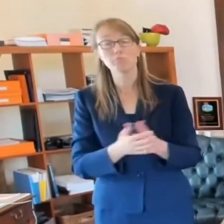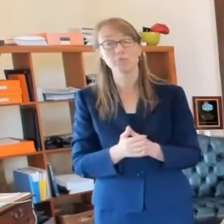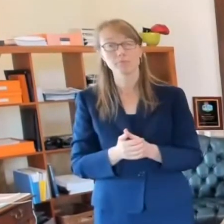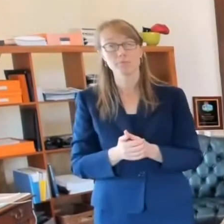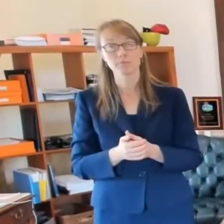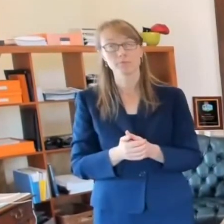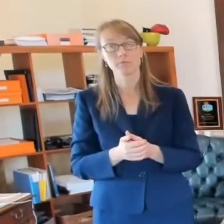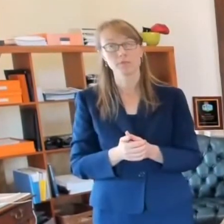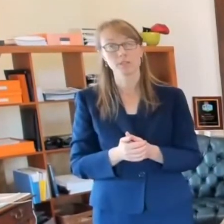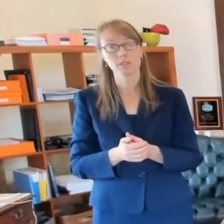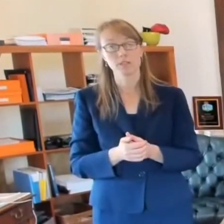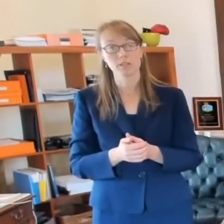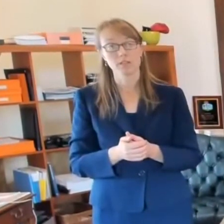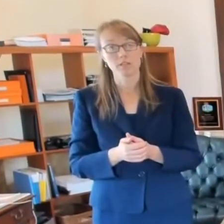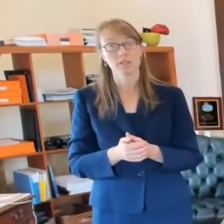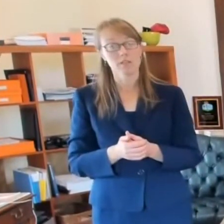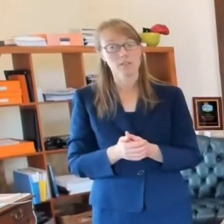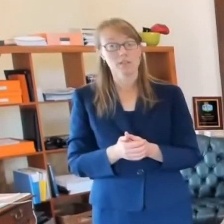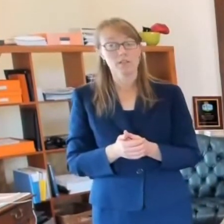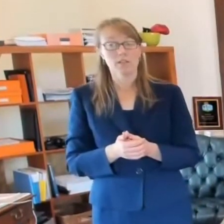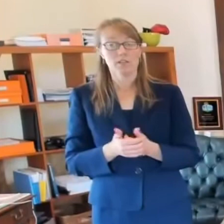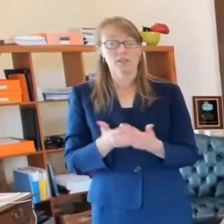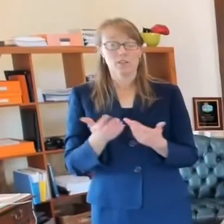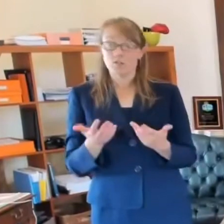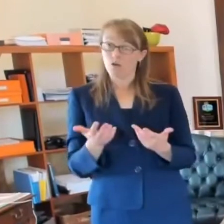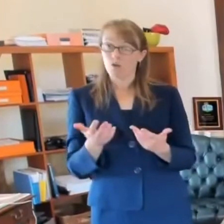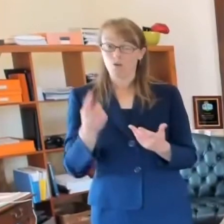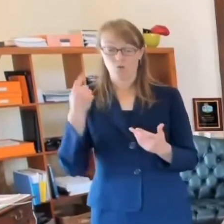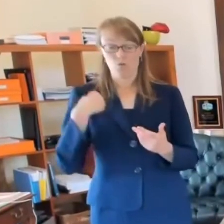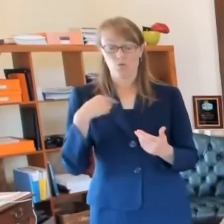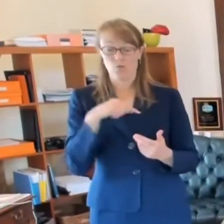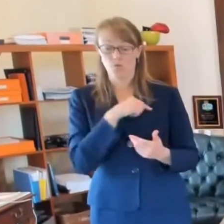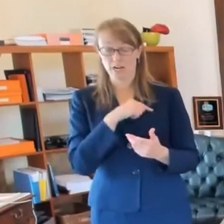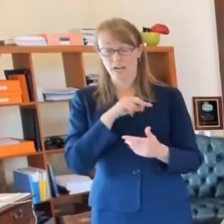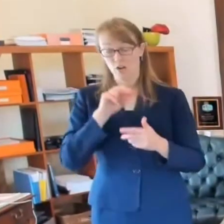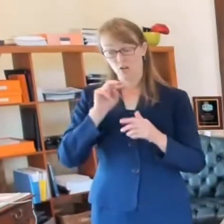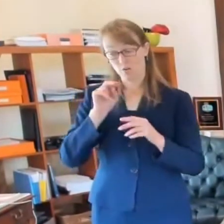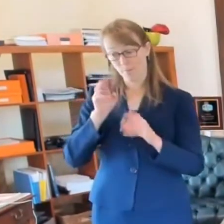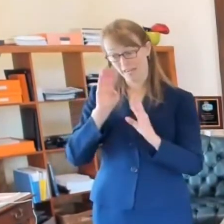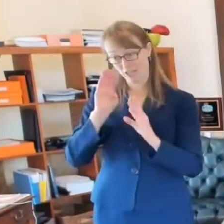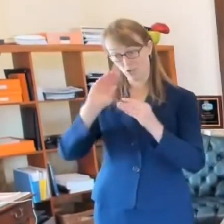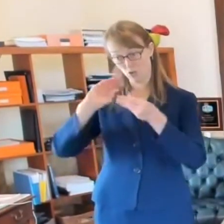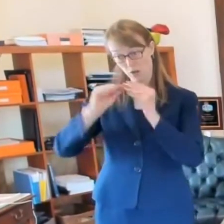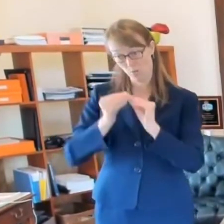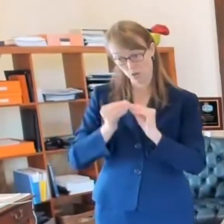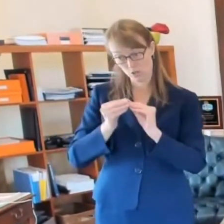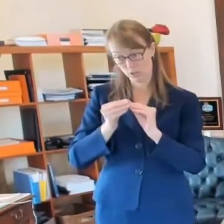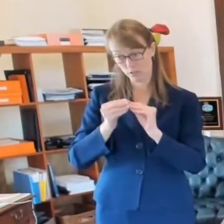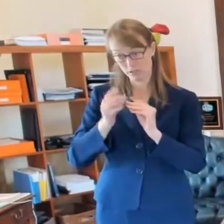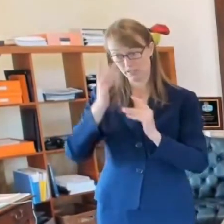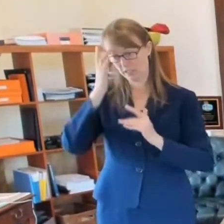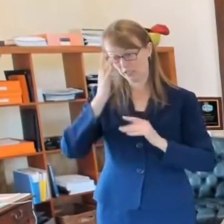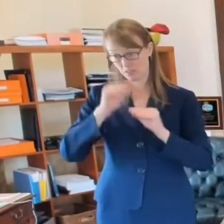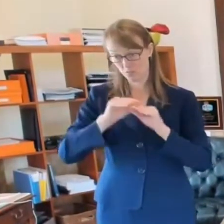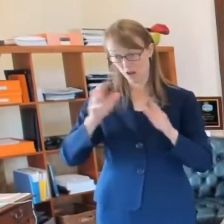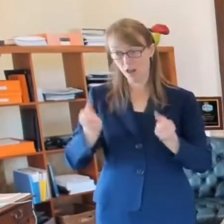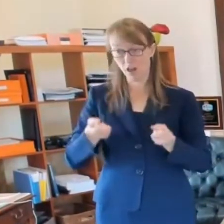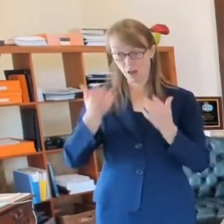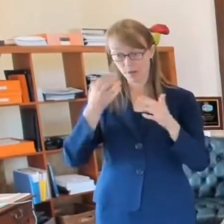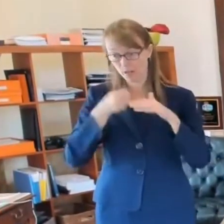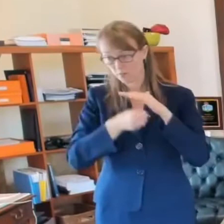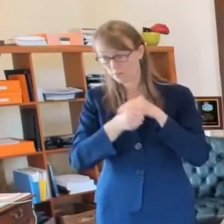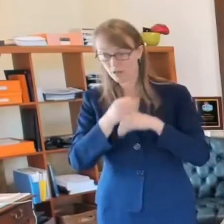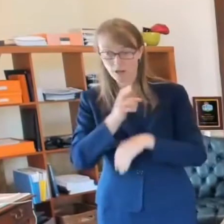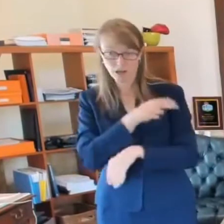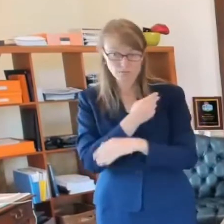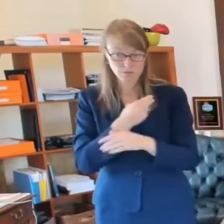going up, are really trying to make the best decision for the kids. Two clarifying questions. Alyssa